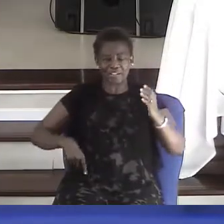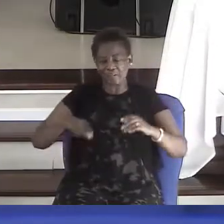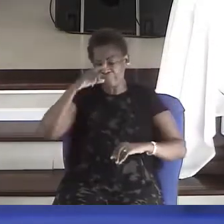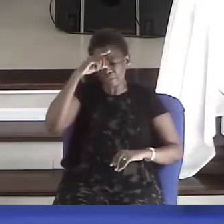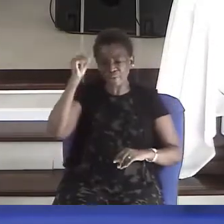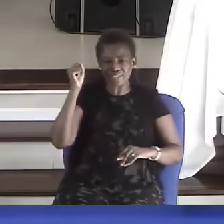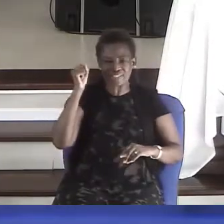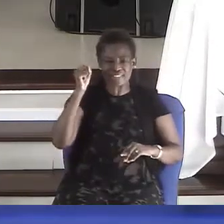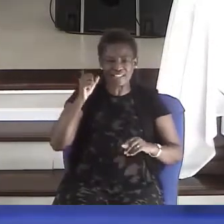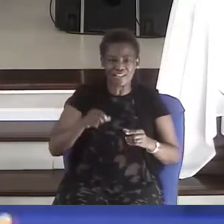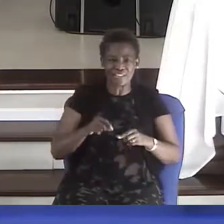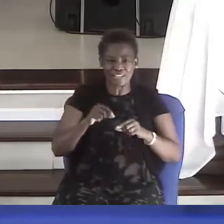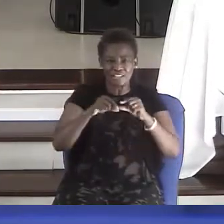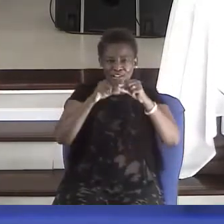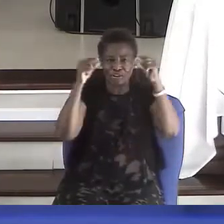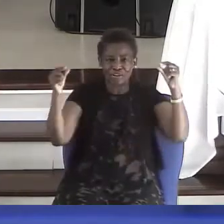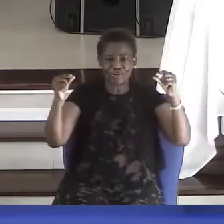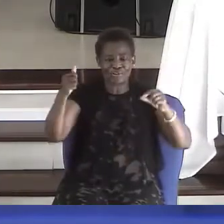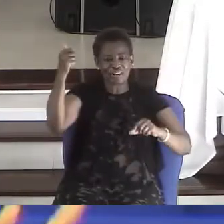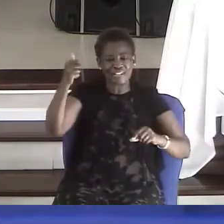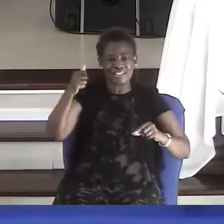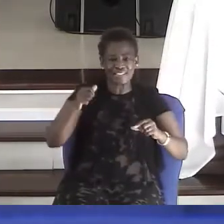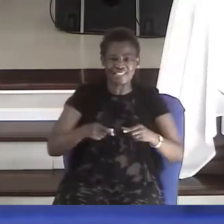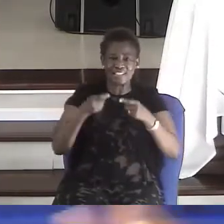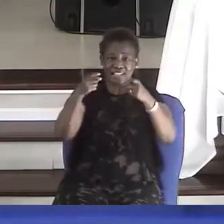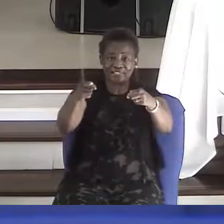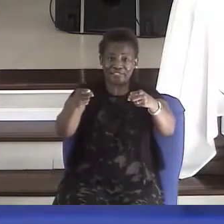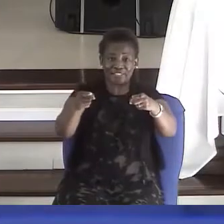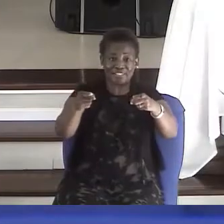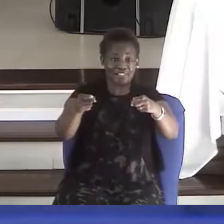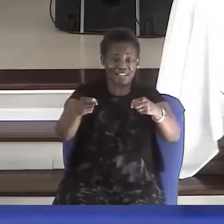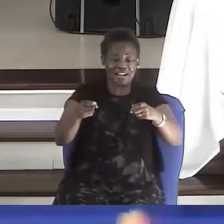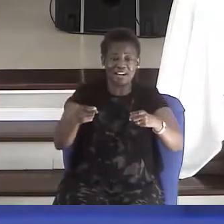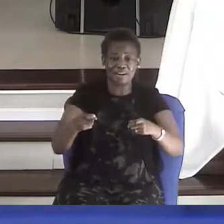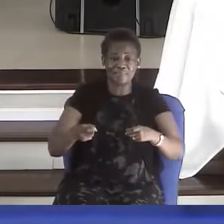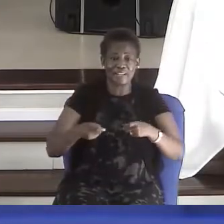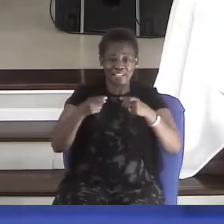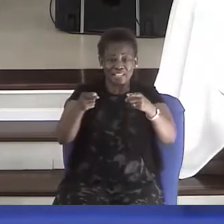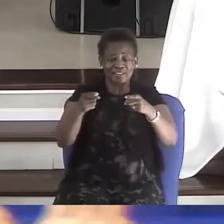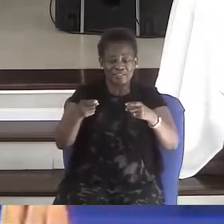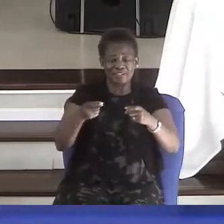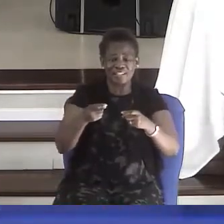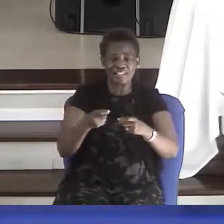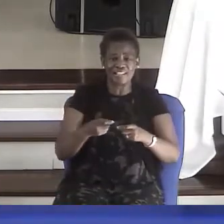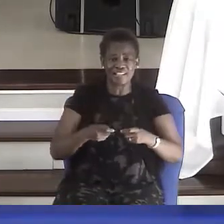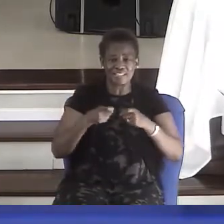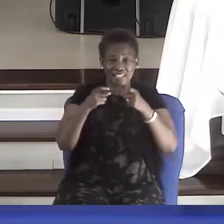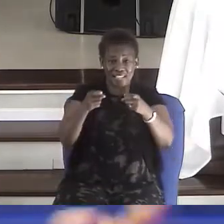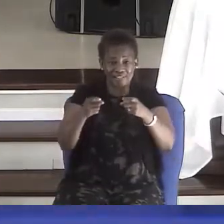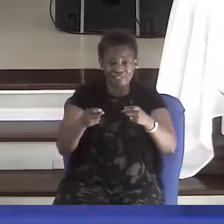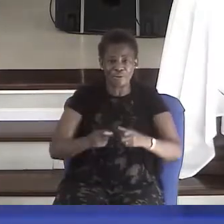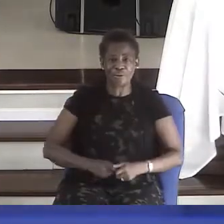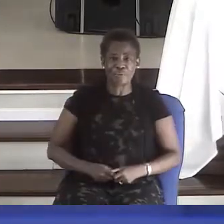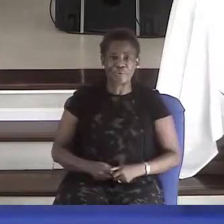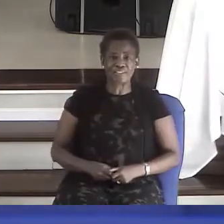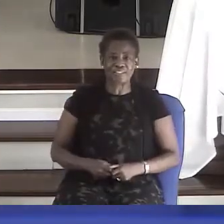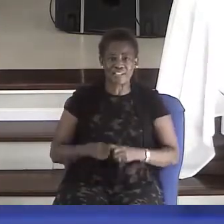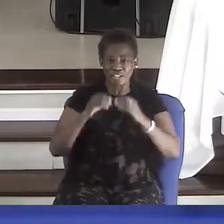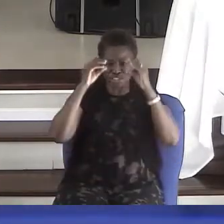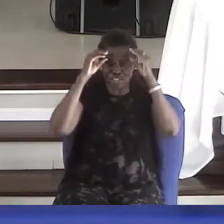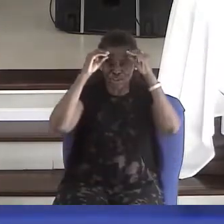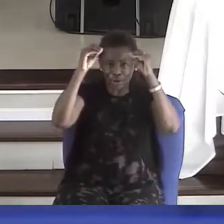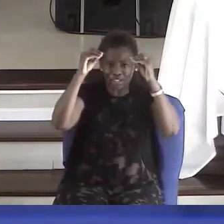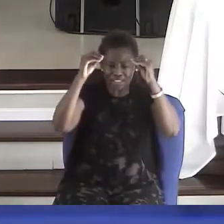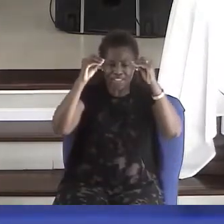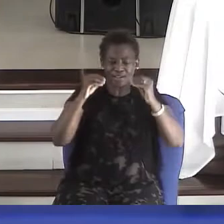ever given was the giving that was taught by Jesus when He gave His all for